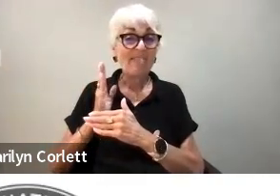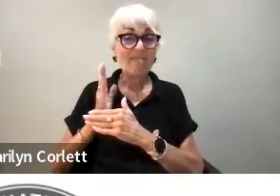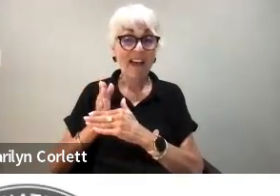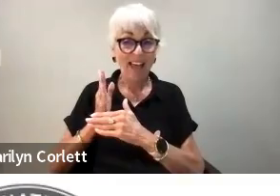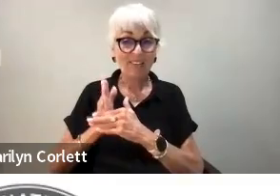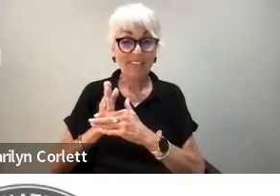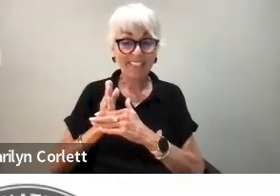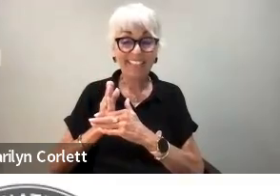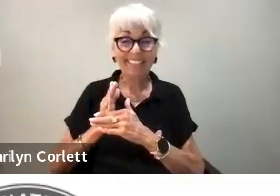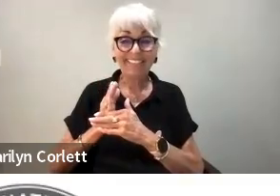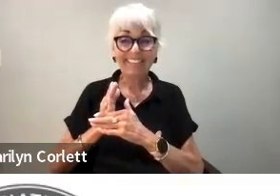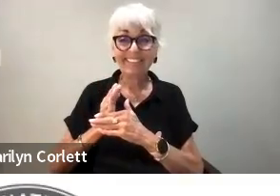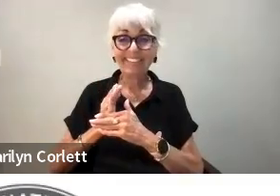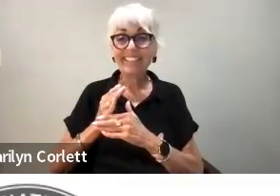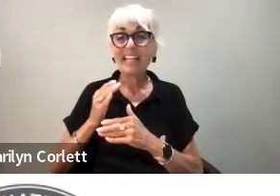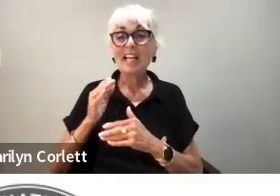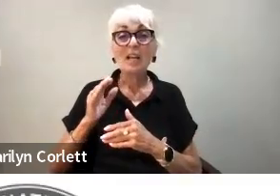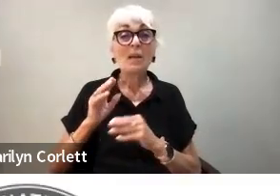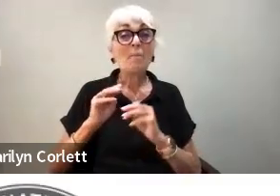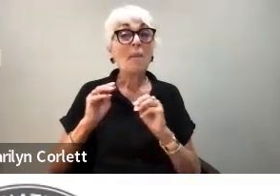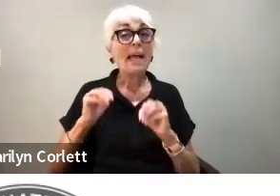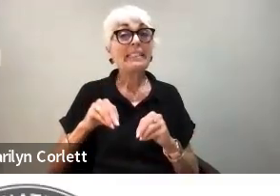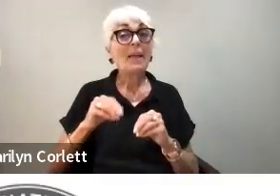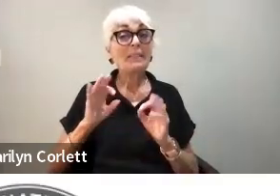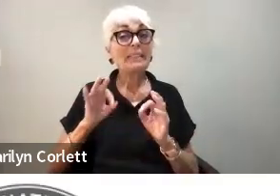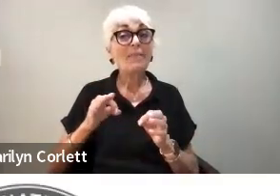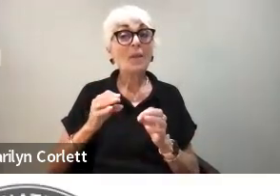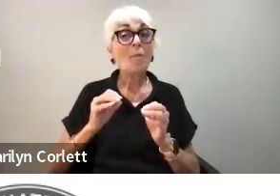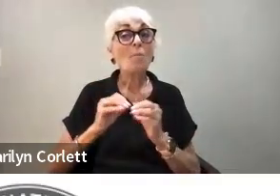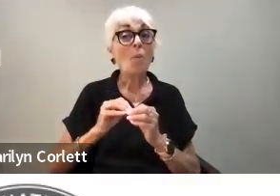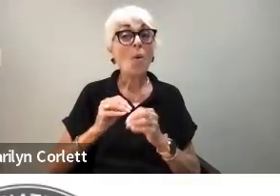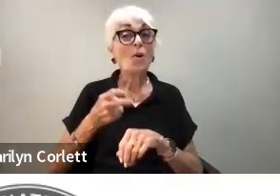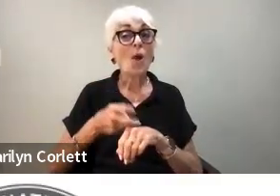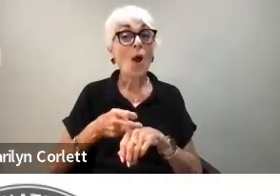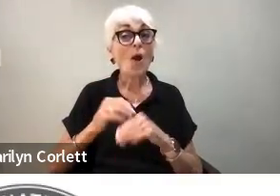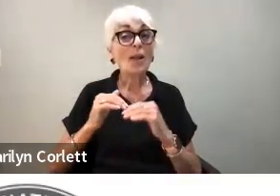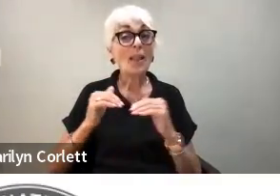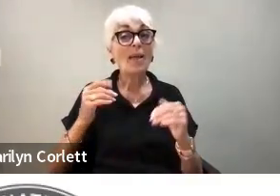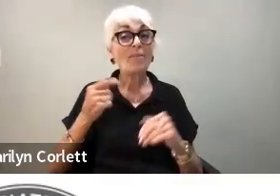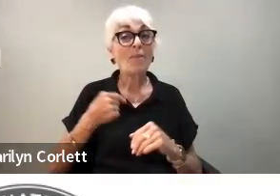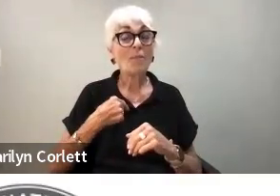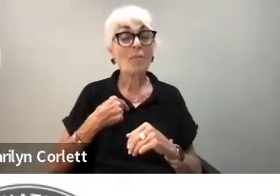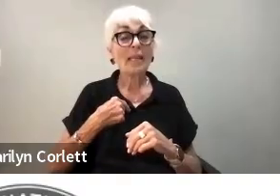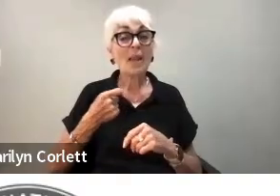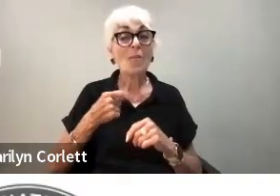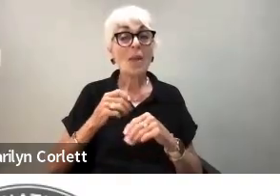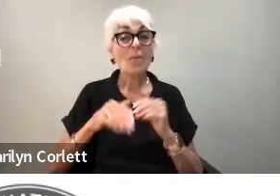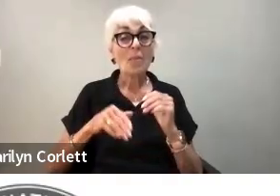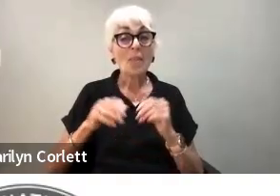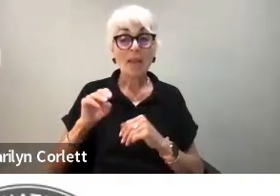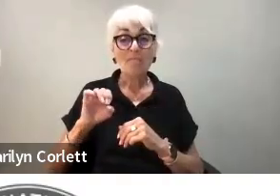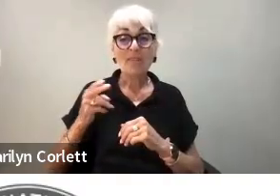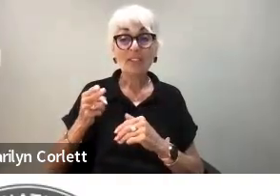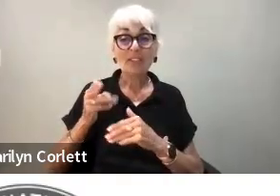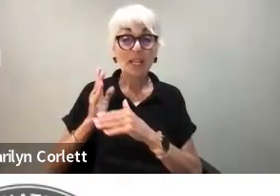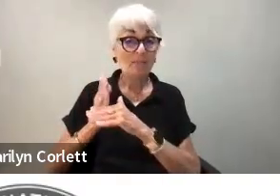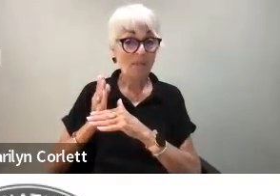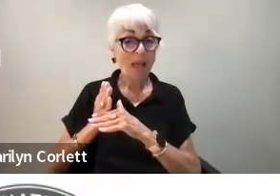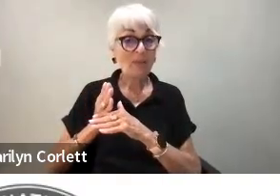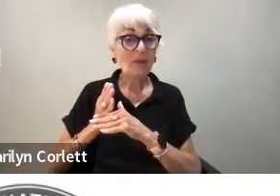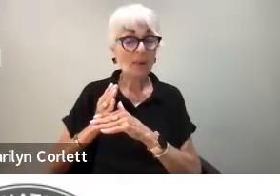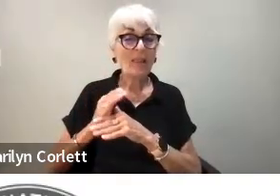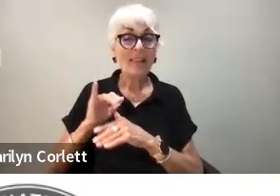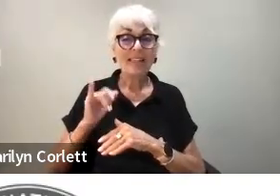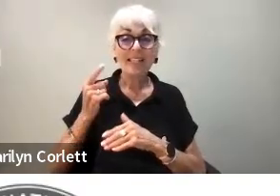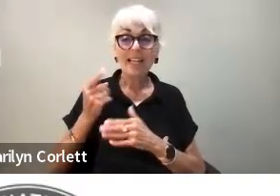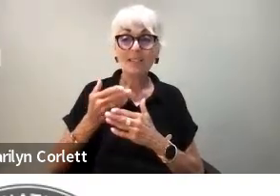So, Montana was definitely more a hard level for me rather than a Michigan moderate. So